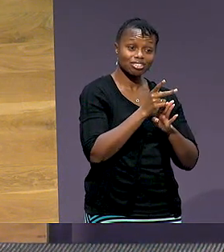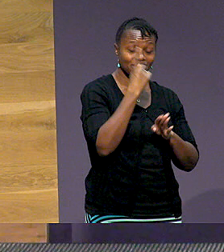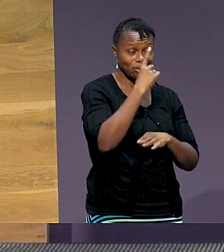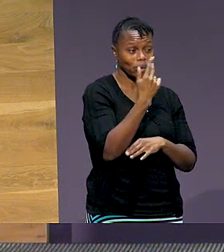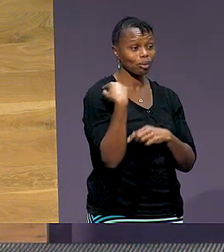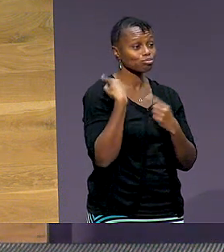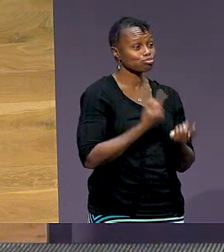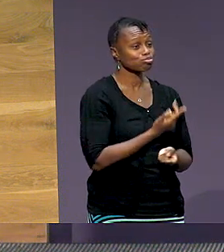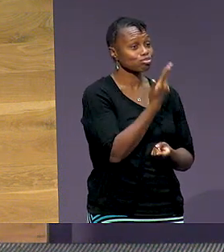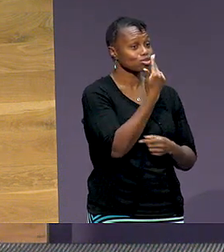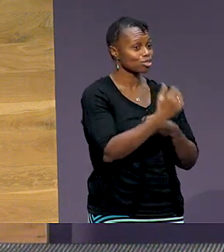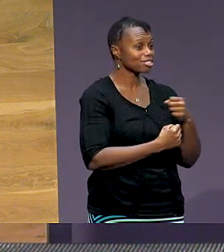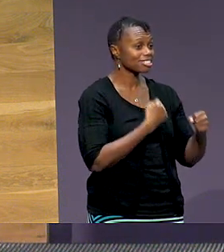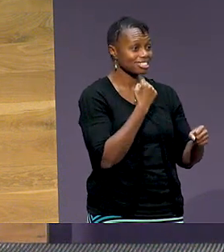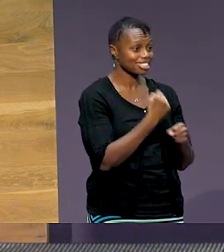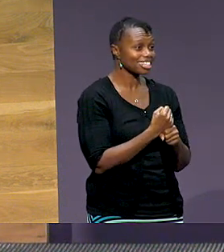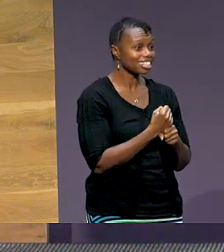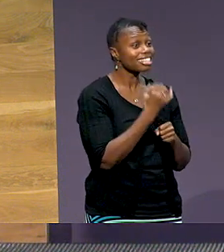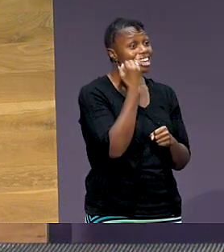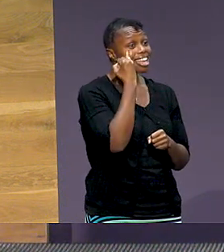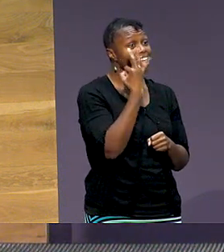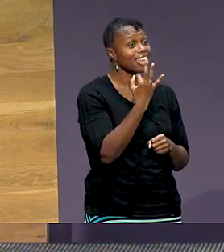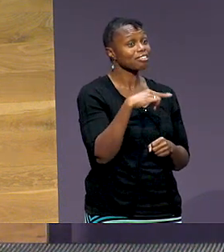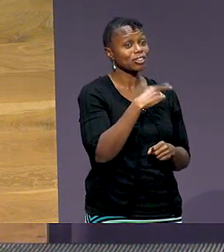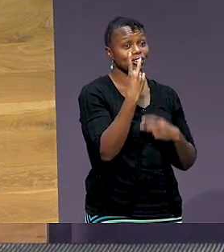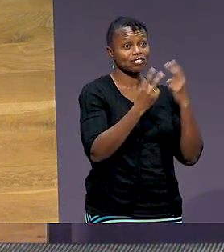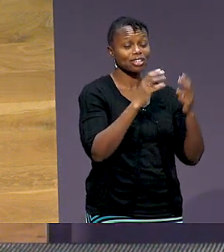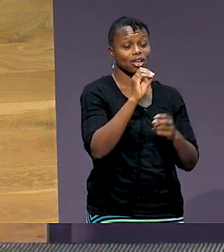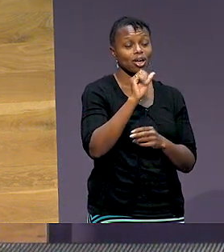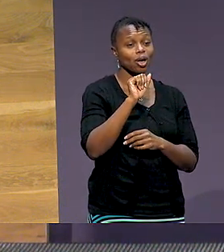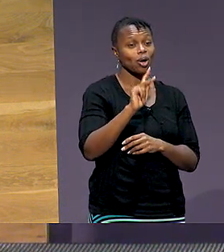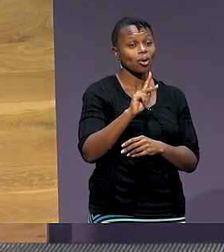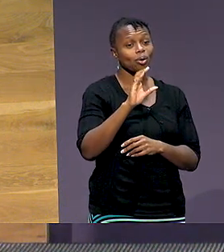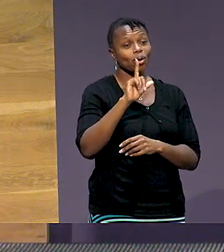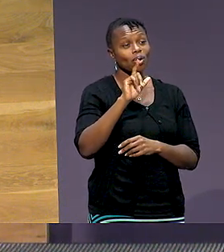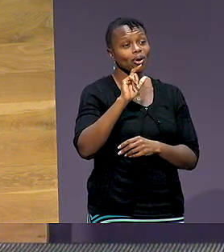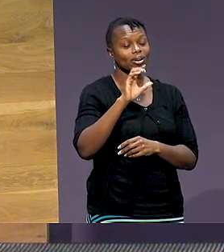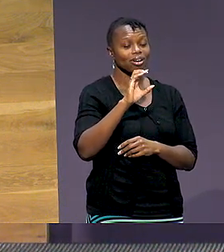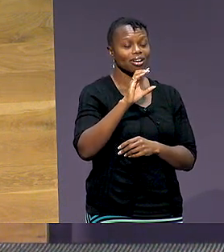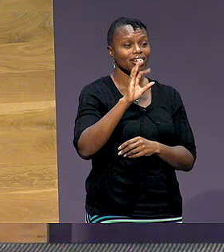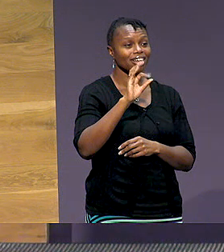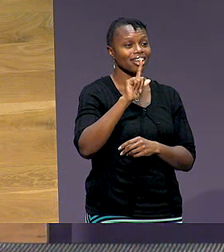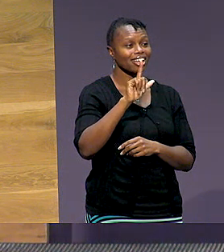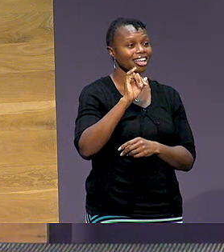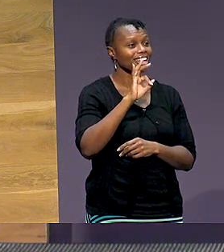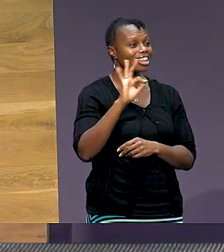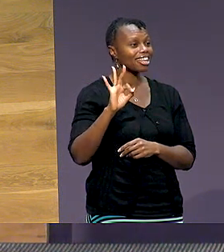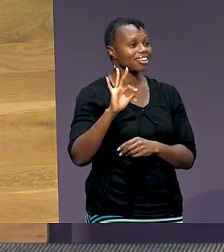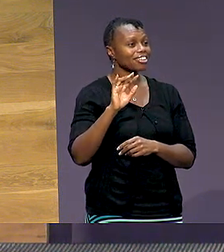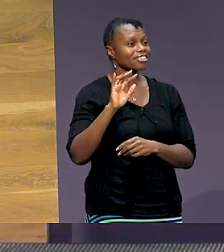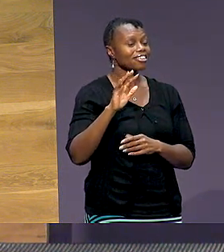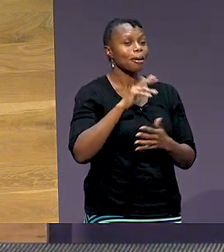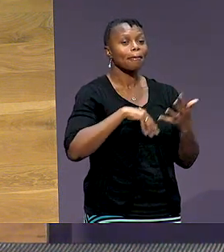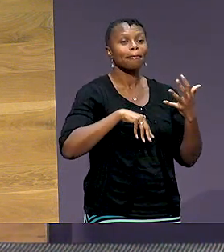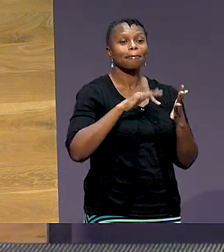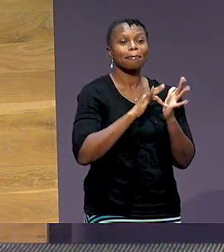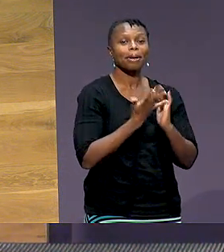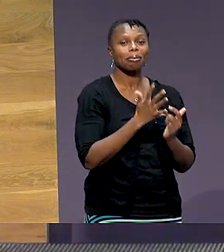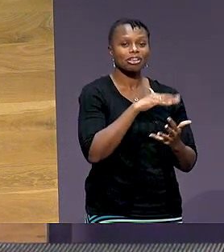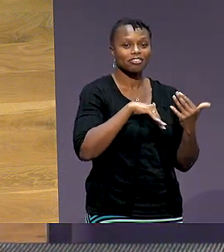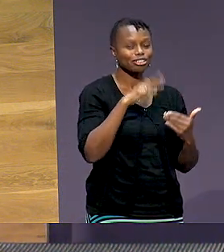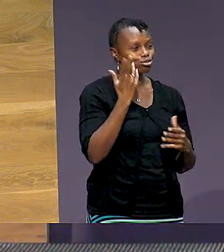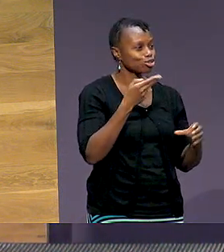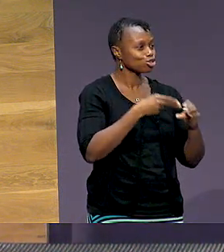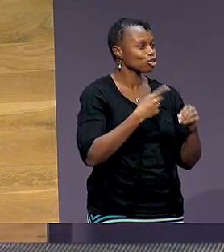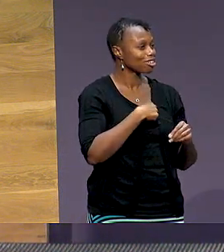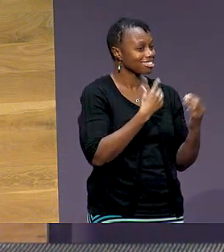13 years, and if you have ever been out to Oak Cliff Bible Fellowship, you have seen her. She's joining us for the conference today and for tomorrow, so